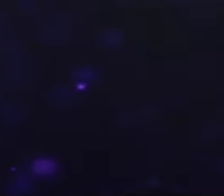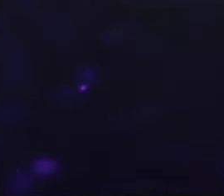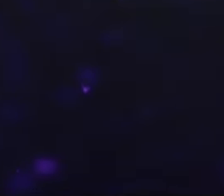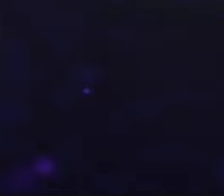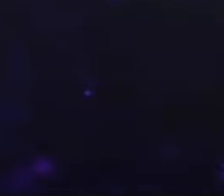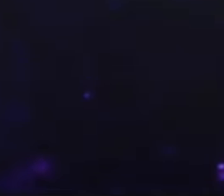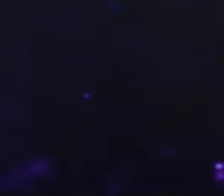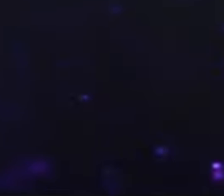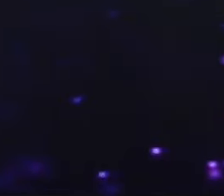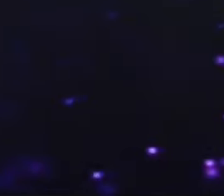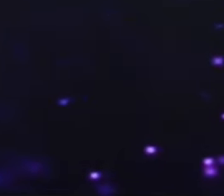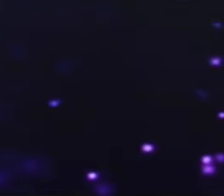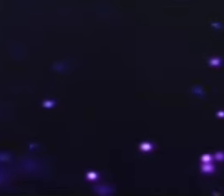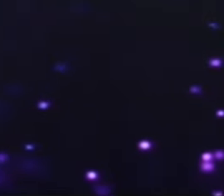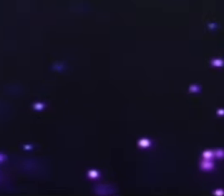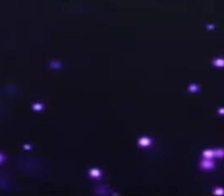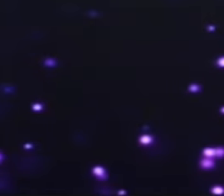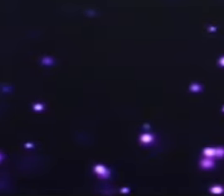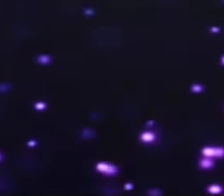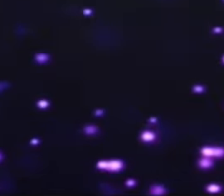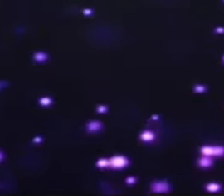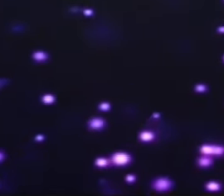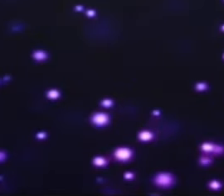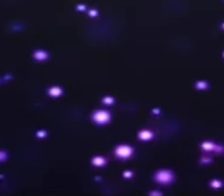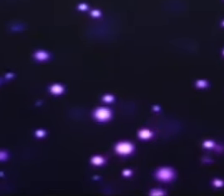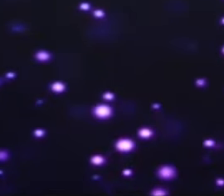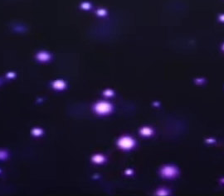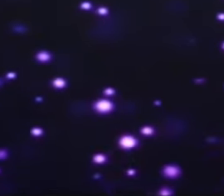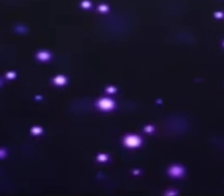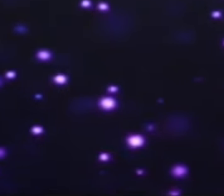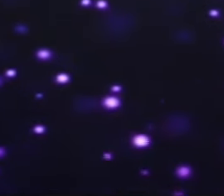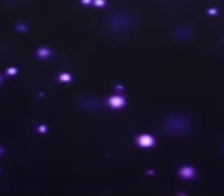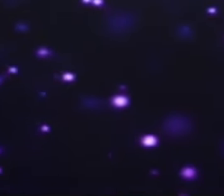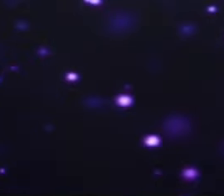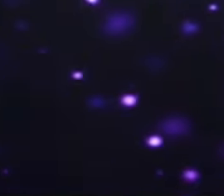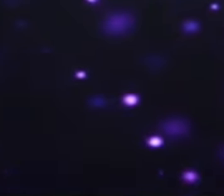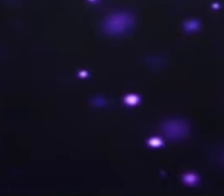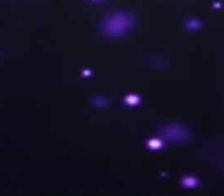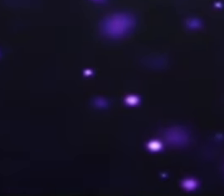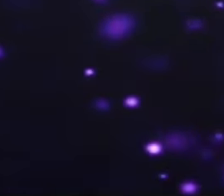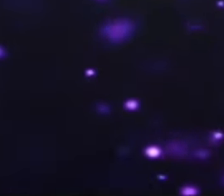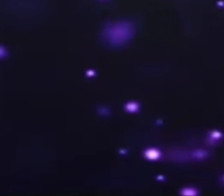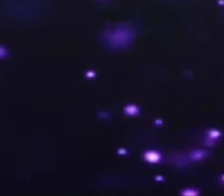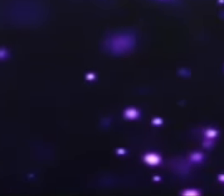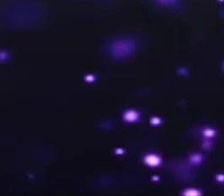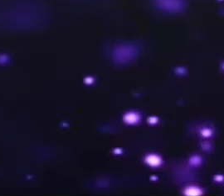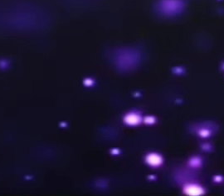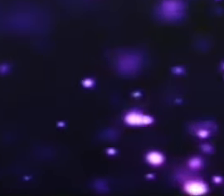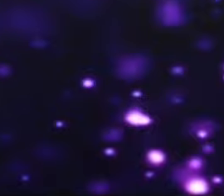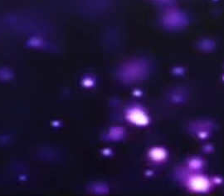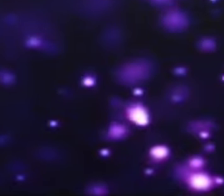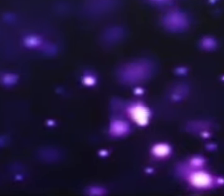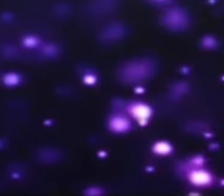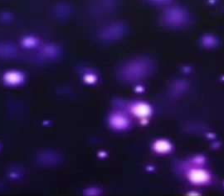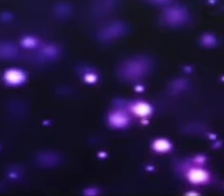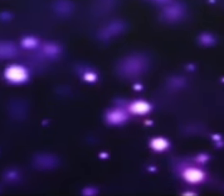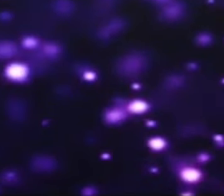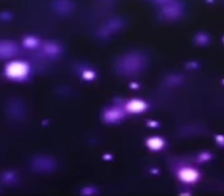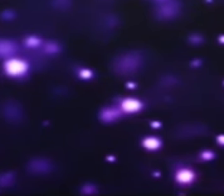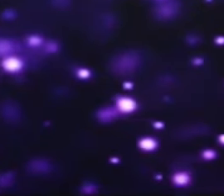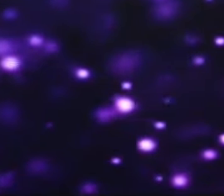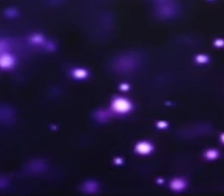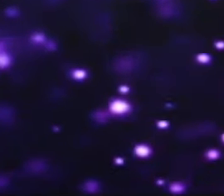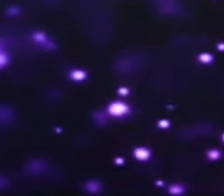the gathering of the intercessors, the virtual prayer night, 3 nights of prayer. From